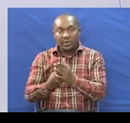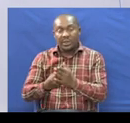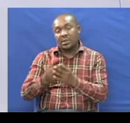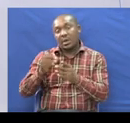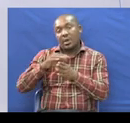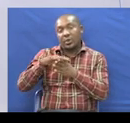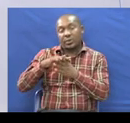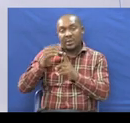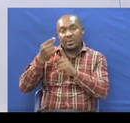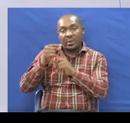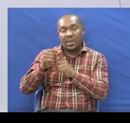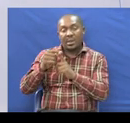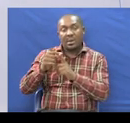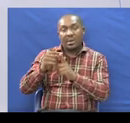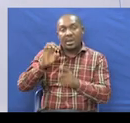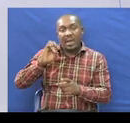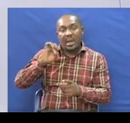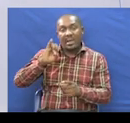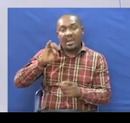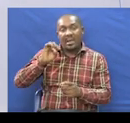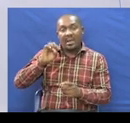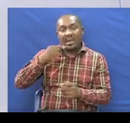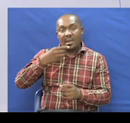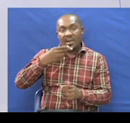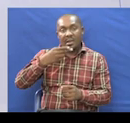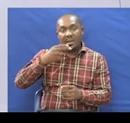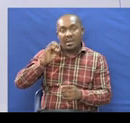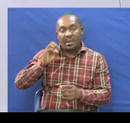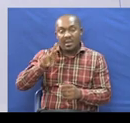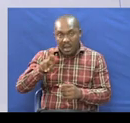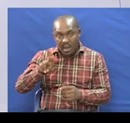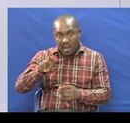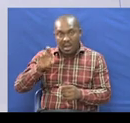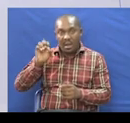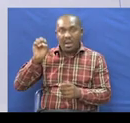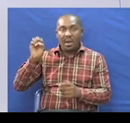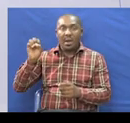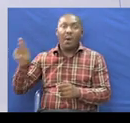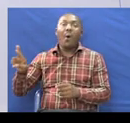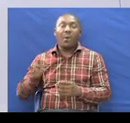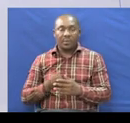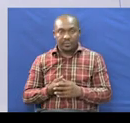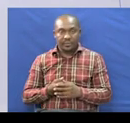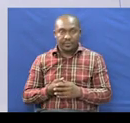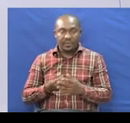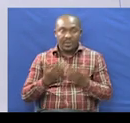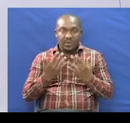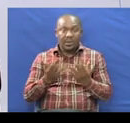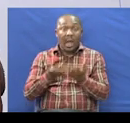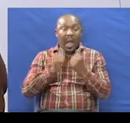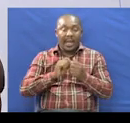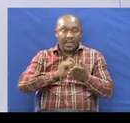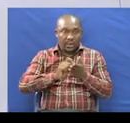example, we can link them into, I can use either a blue pen or a black pen